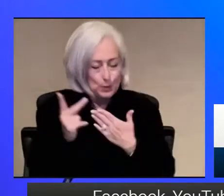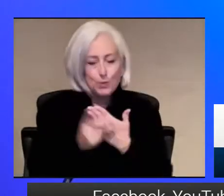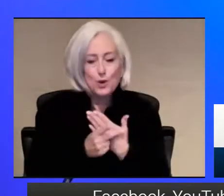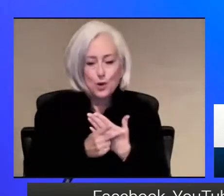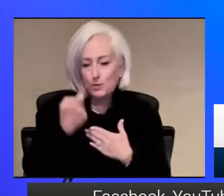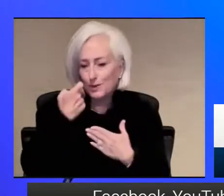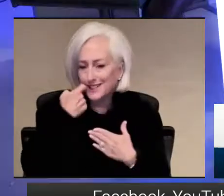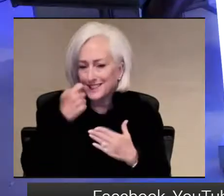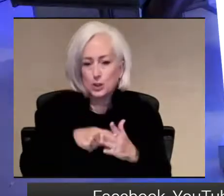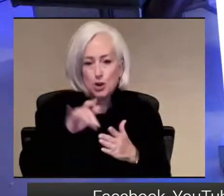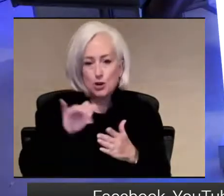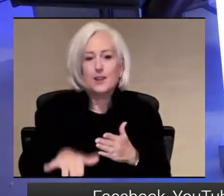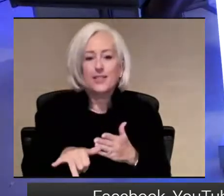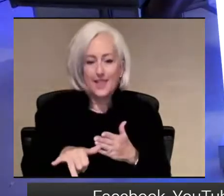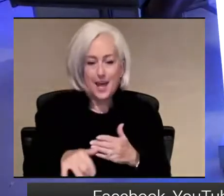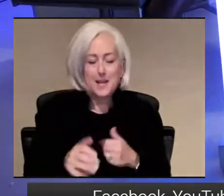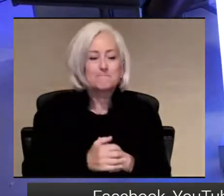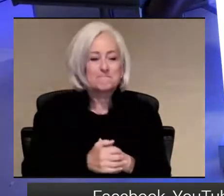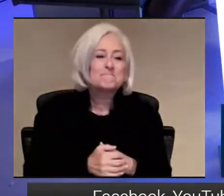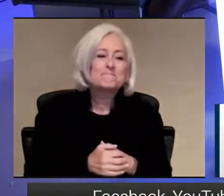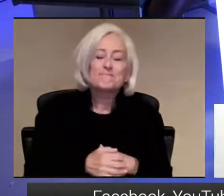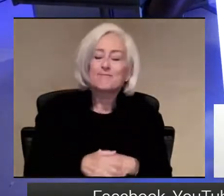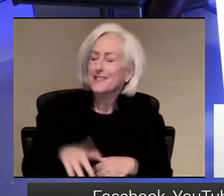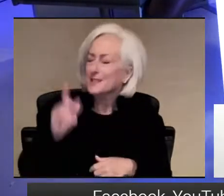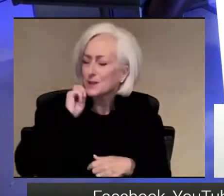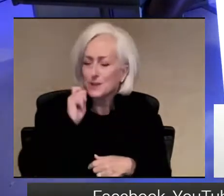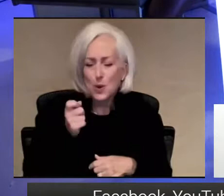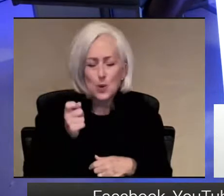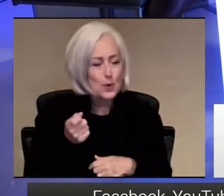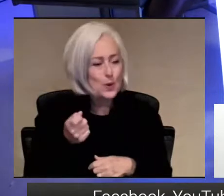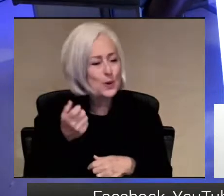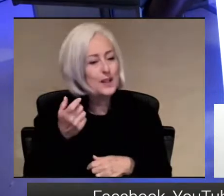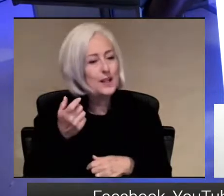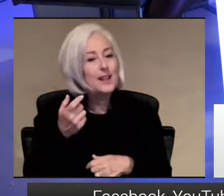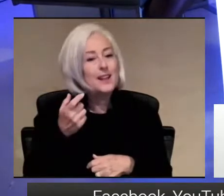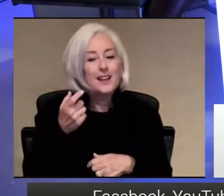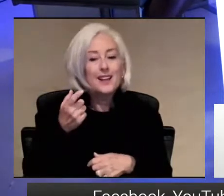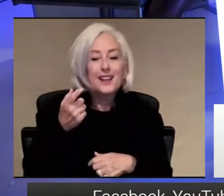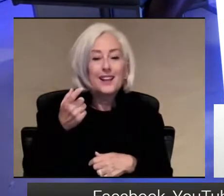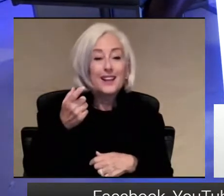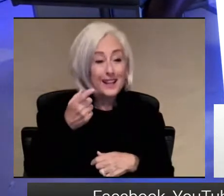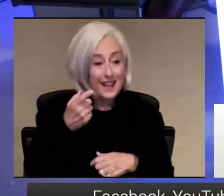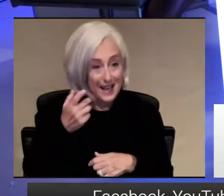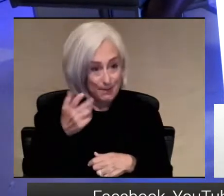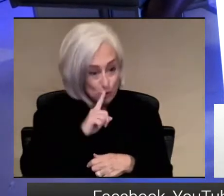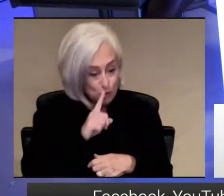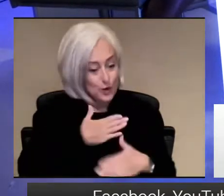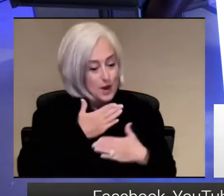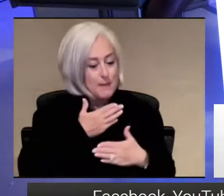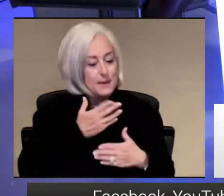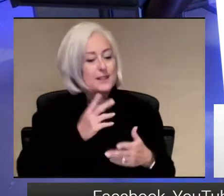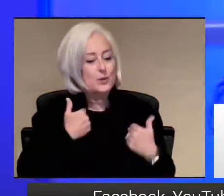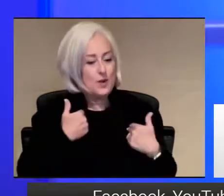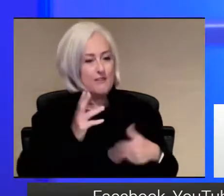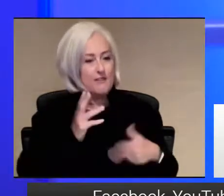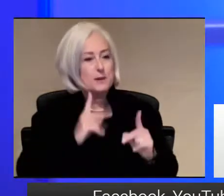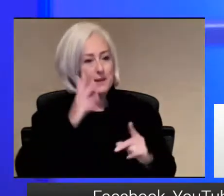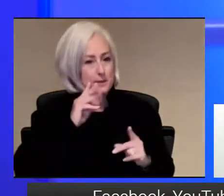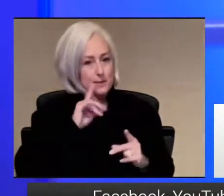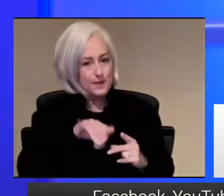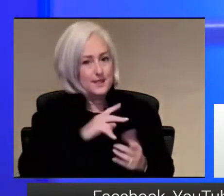initiative. That is so cool, and I bet you would welcome to have people go through that program. Absolutely. I just